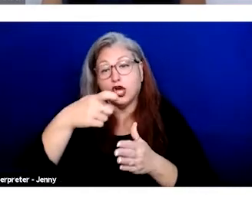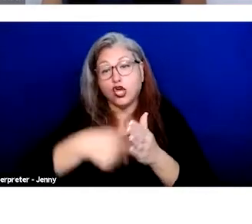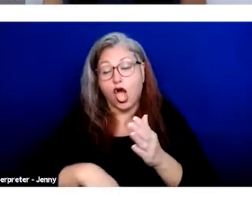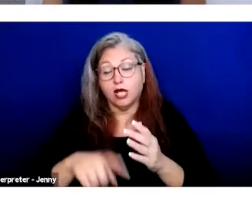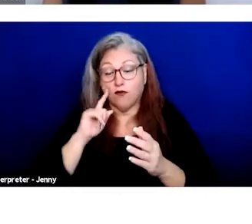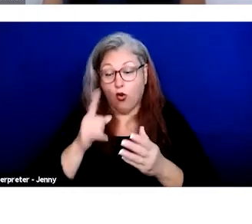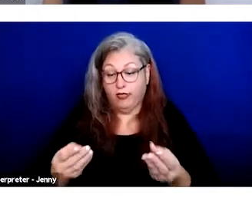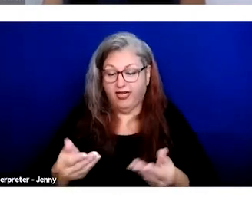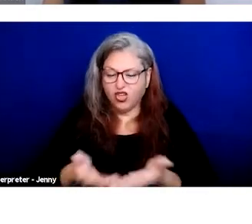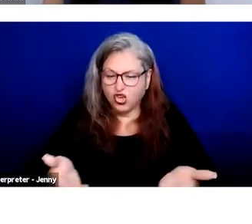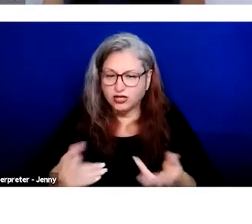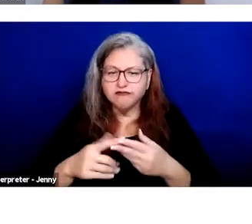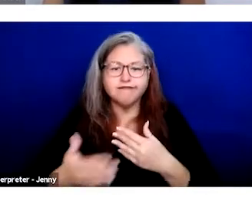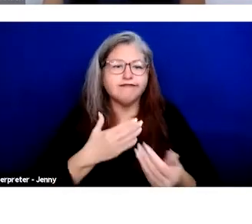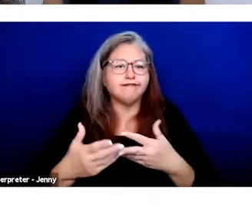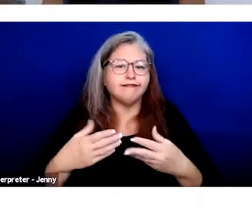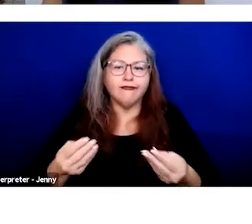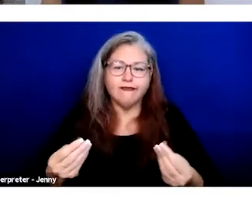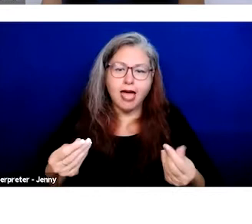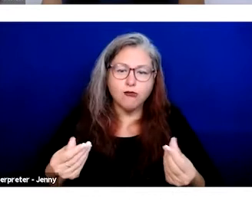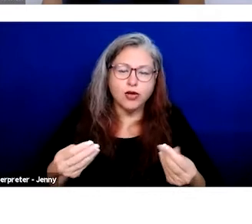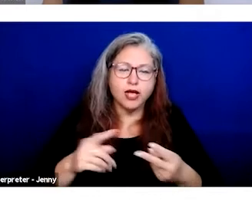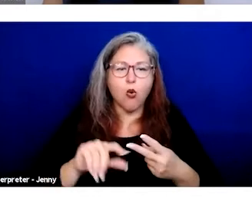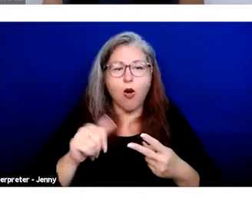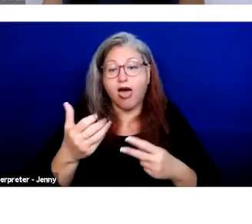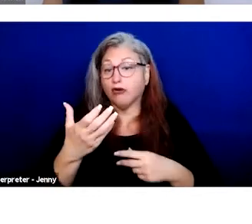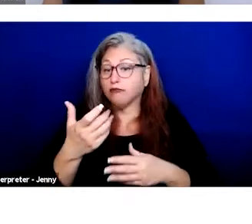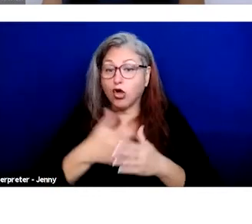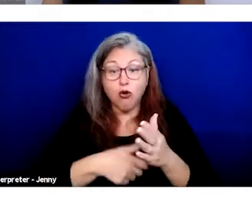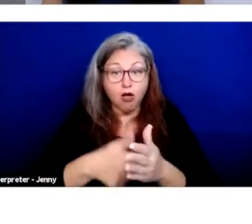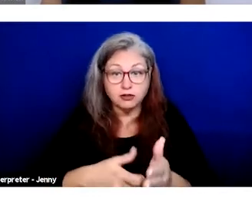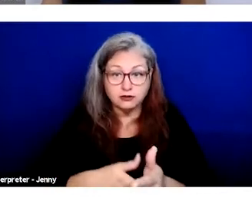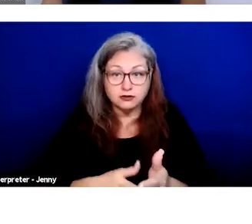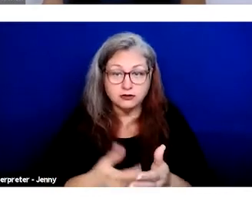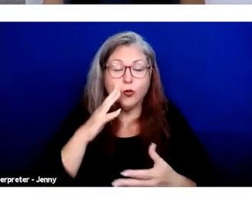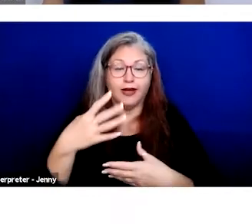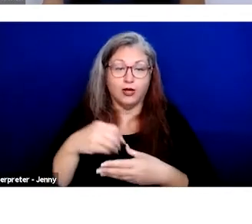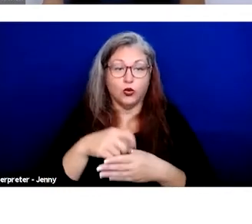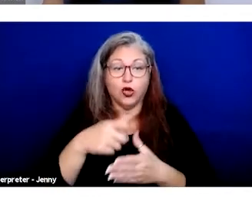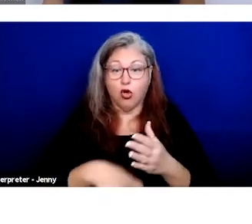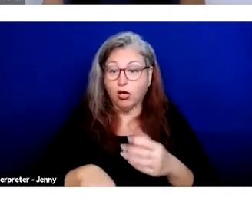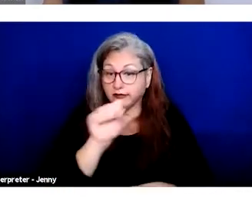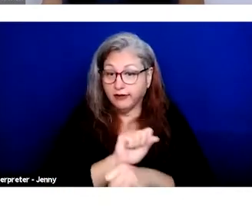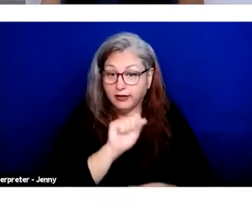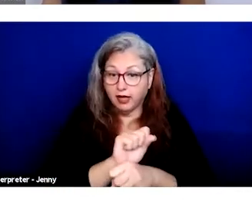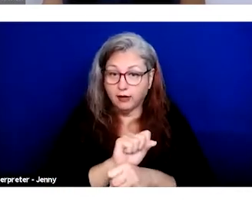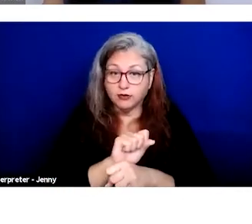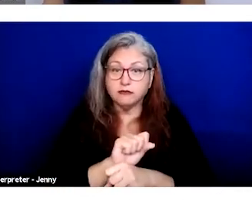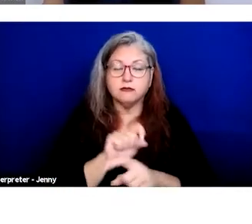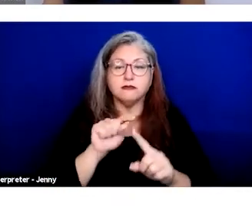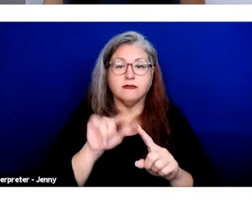goods, the cost of any fabric, or any other cost at all, including the cost of labor, is